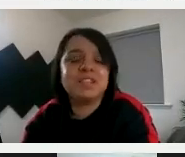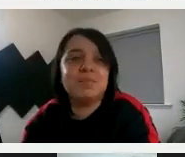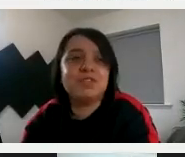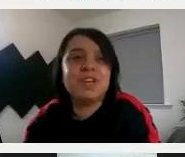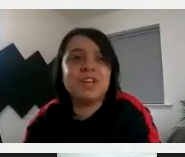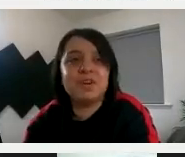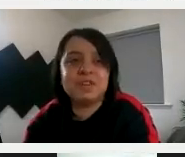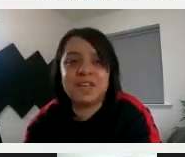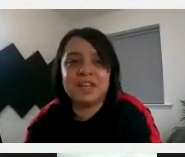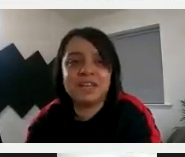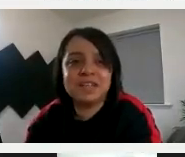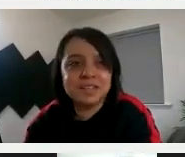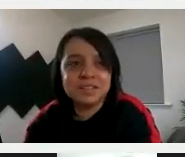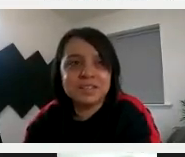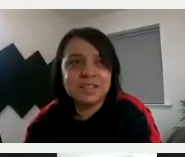let's see how much we can fill up today.